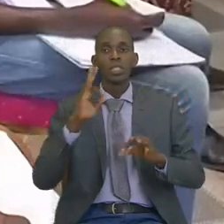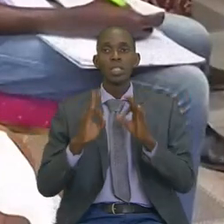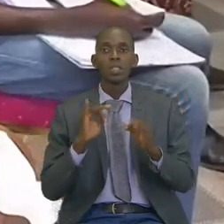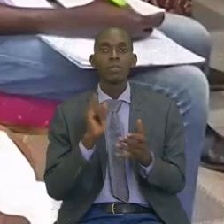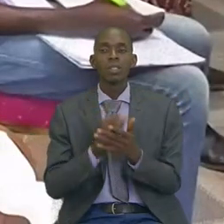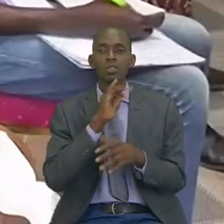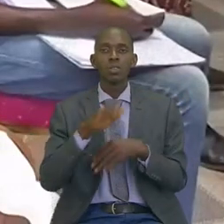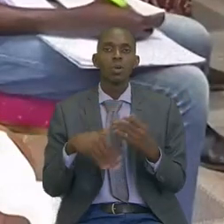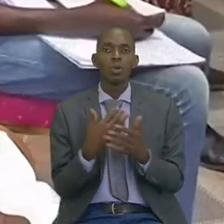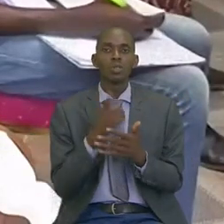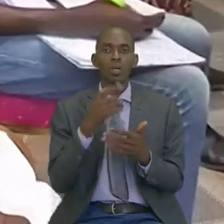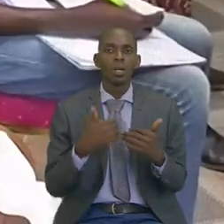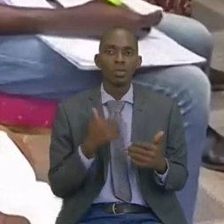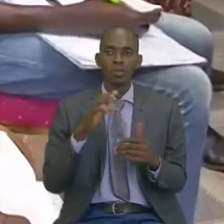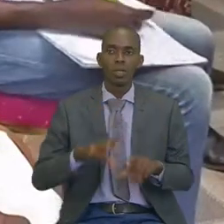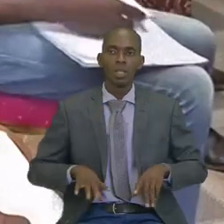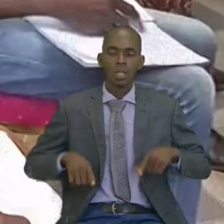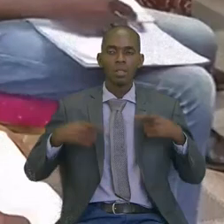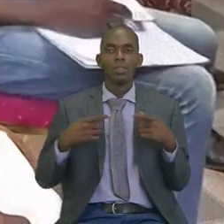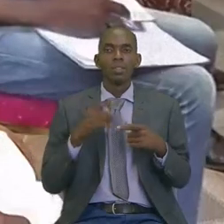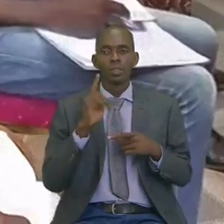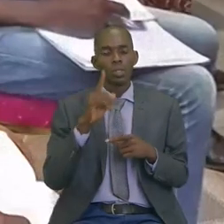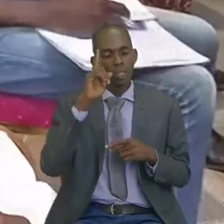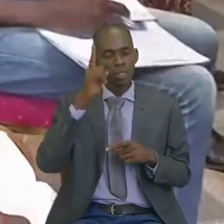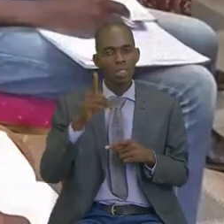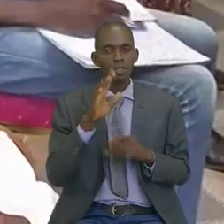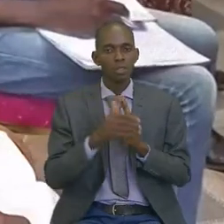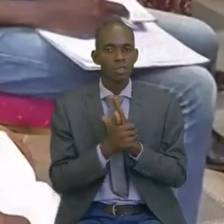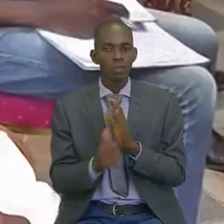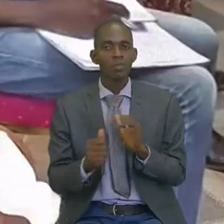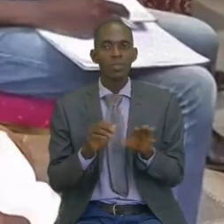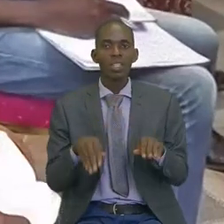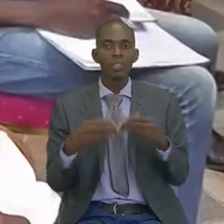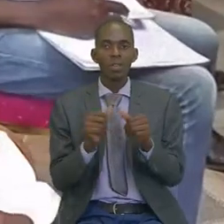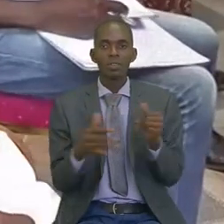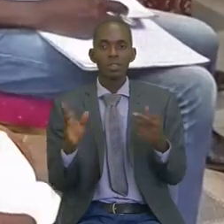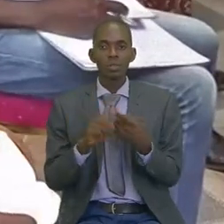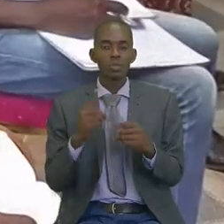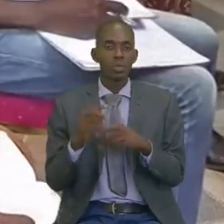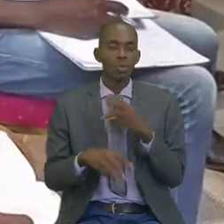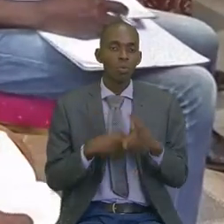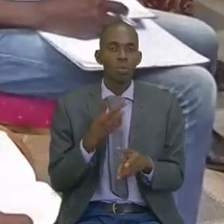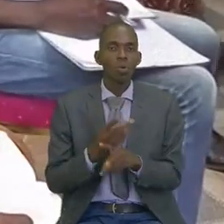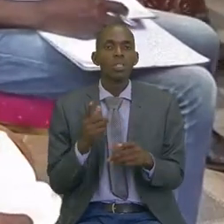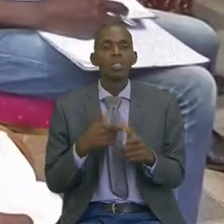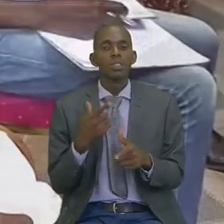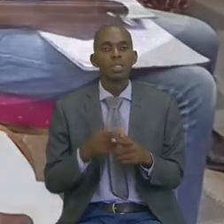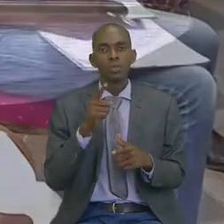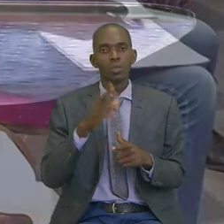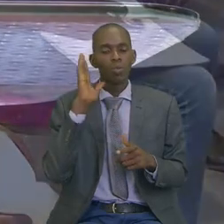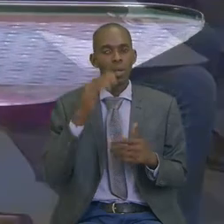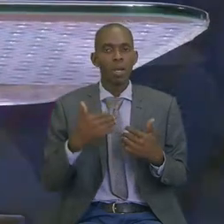your life, your skill, everything you've given to the world, then you're going to have a great